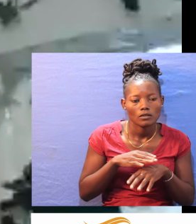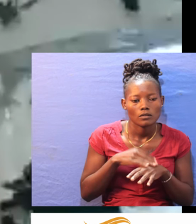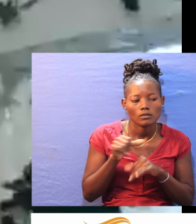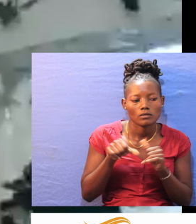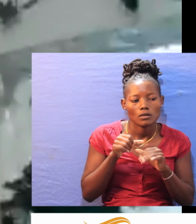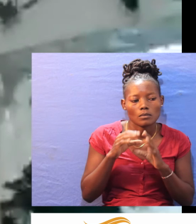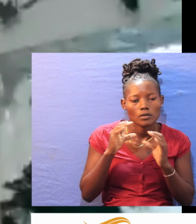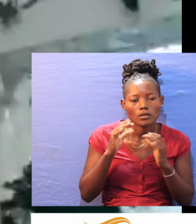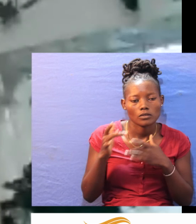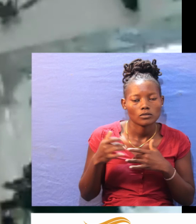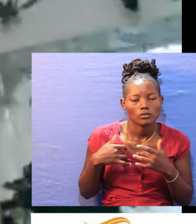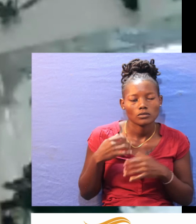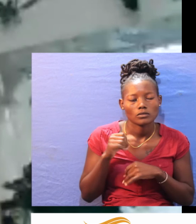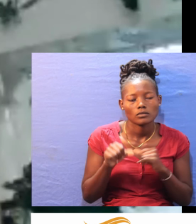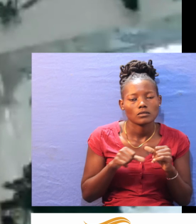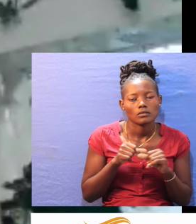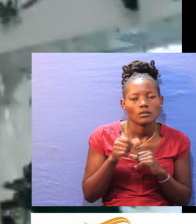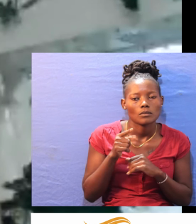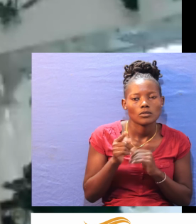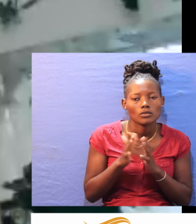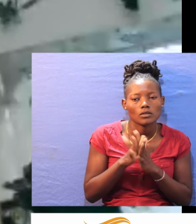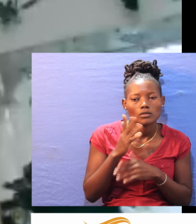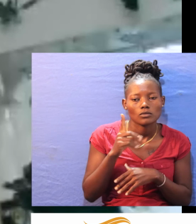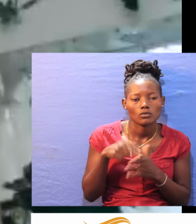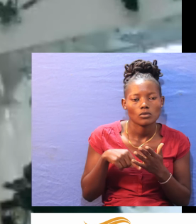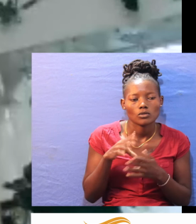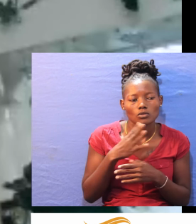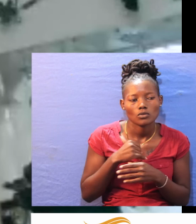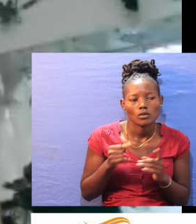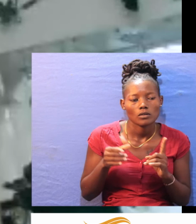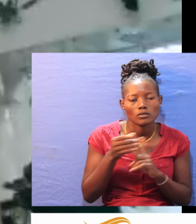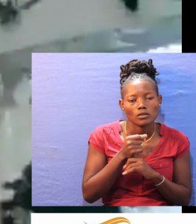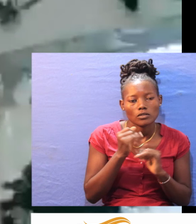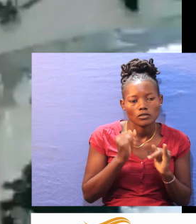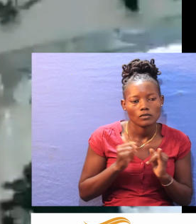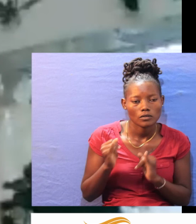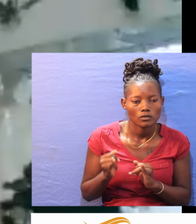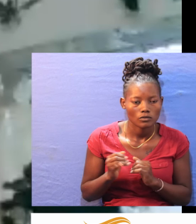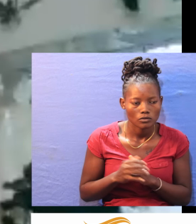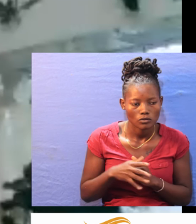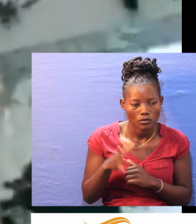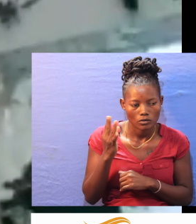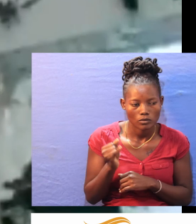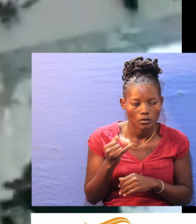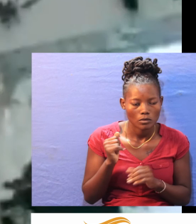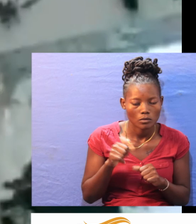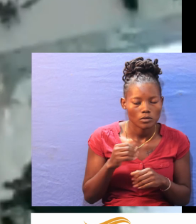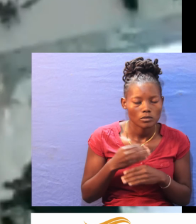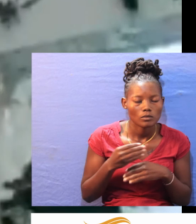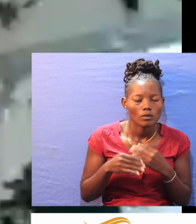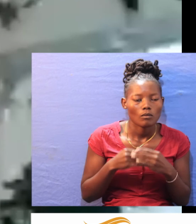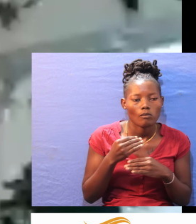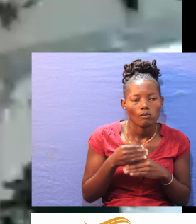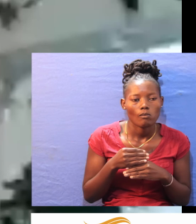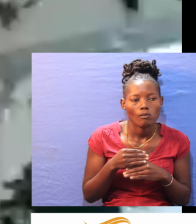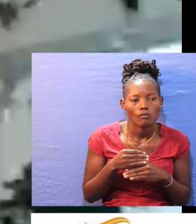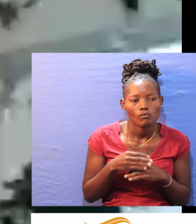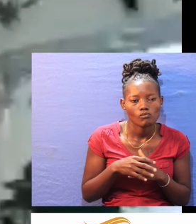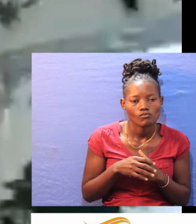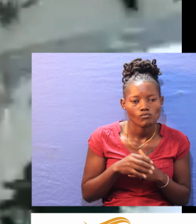about you and what you want to achieve individually, you know, because if you can build those,